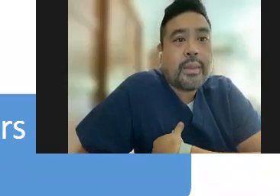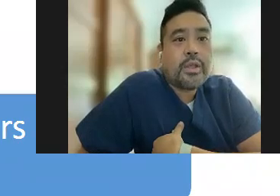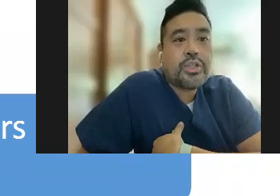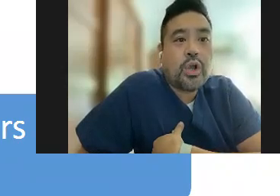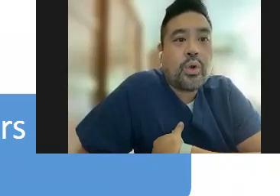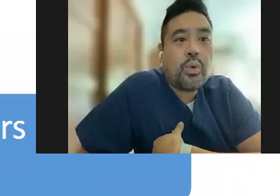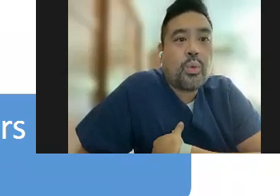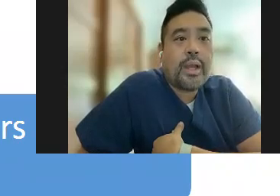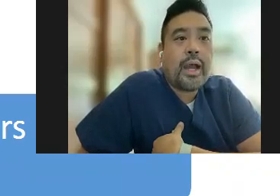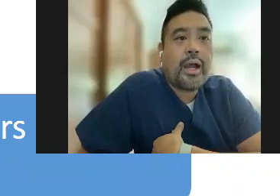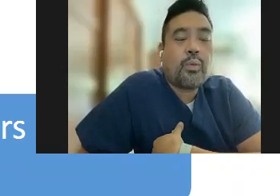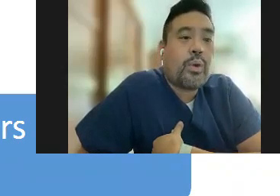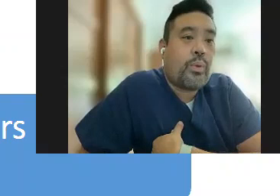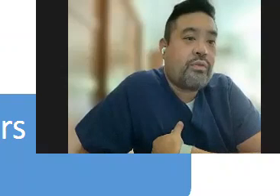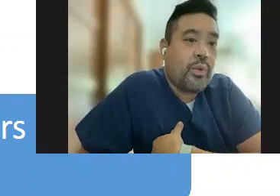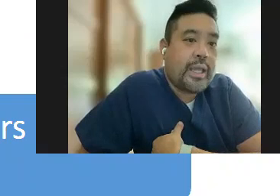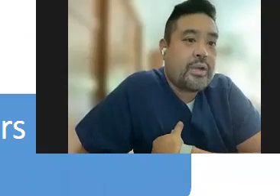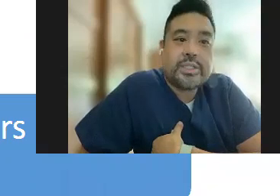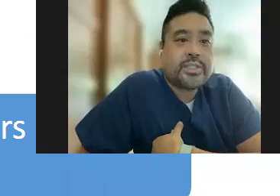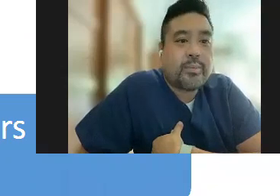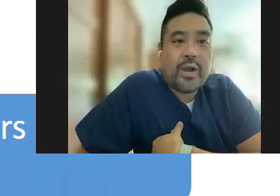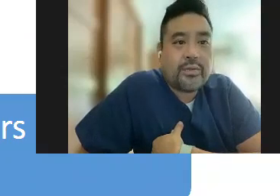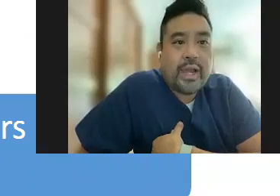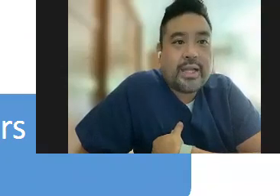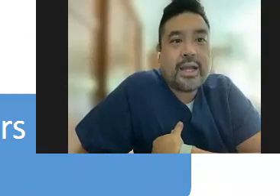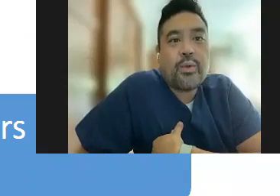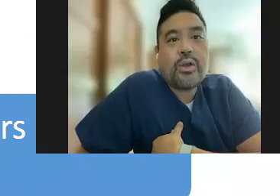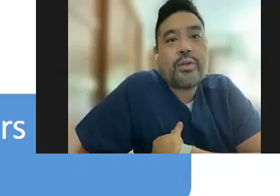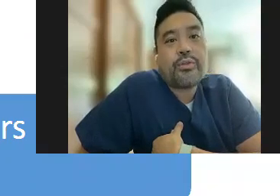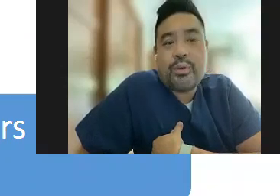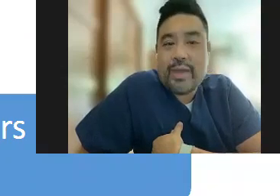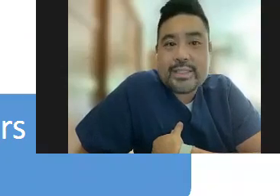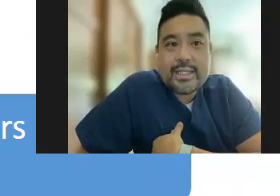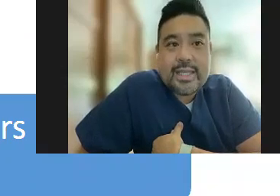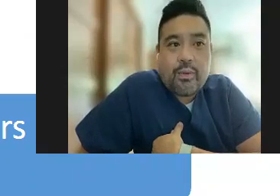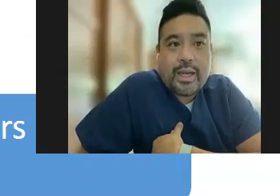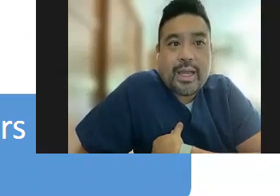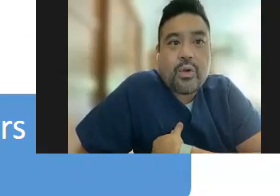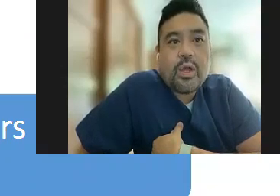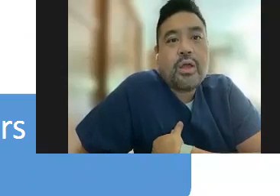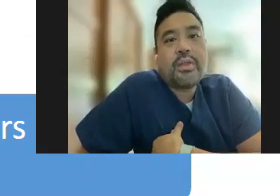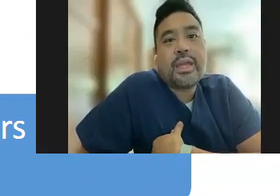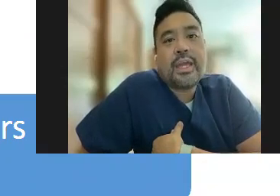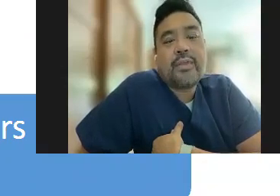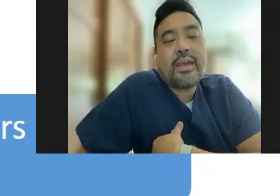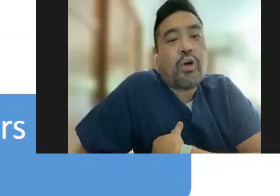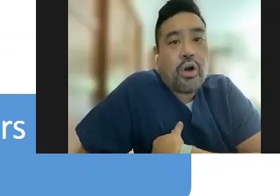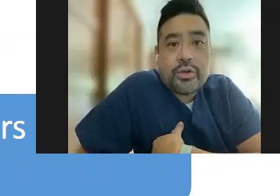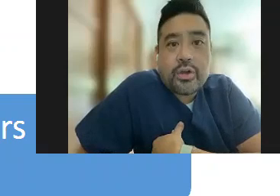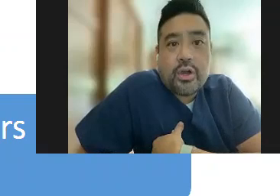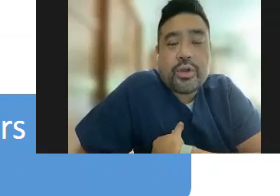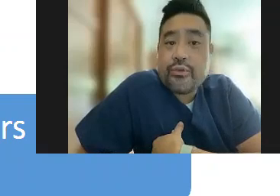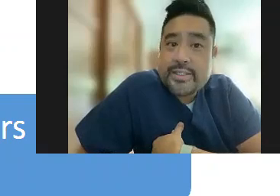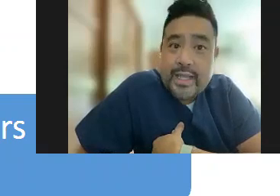Okay, so what we're reviewing here, just summarizing, right, is that we know that there are three vaccines out right now. They have